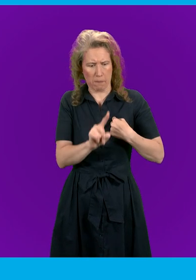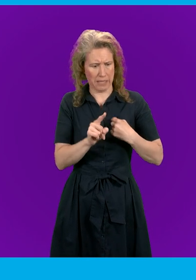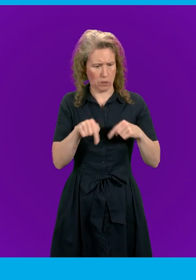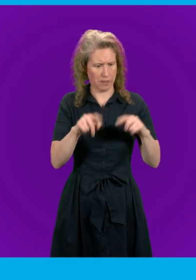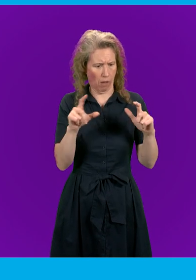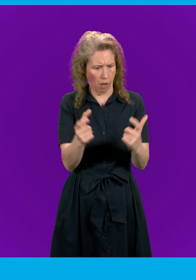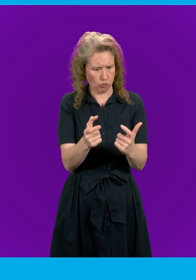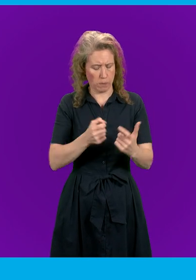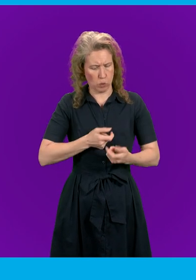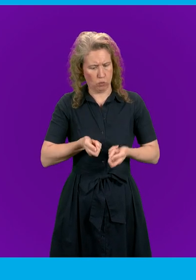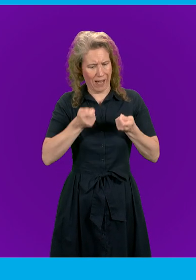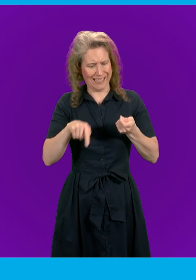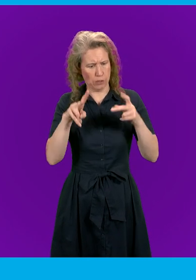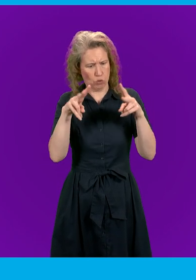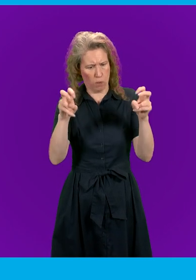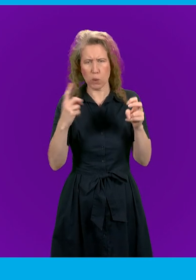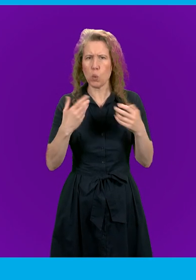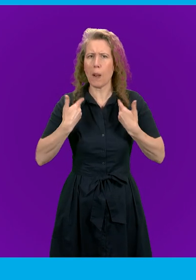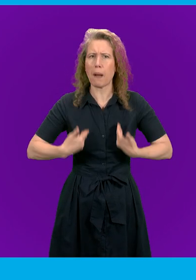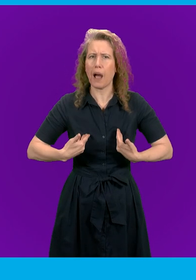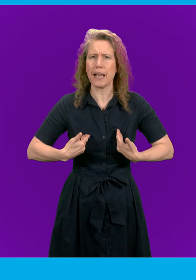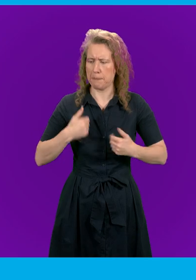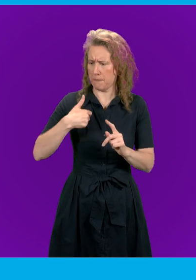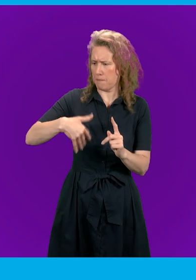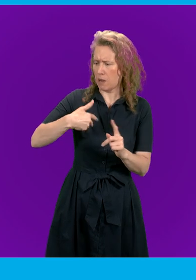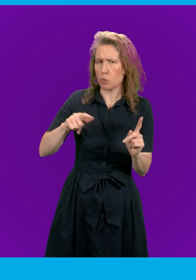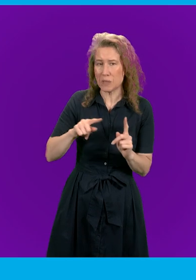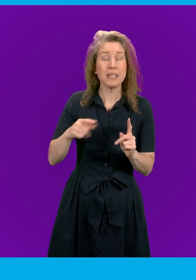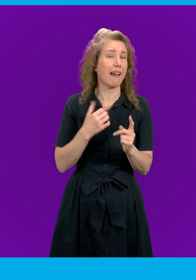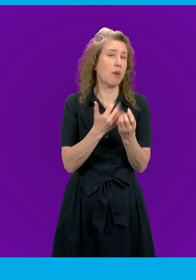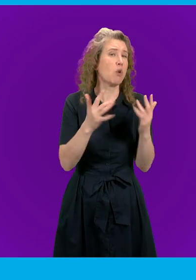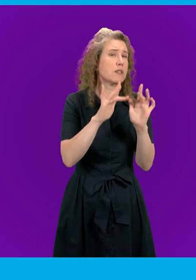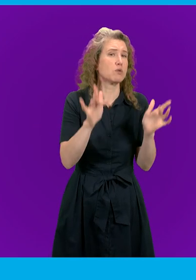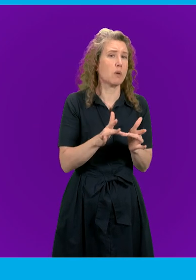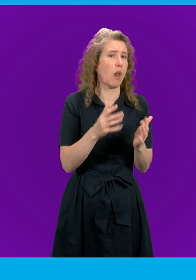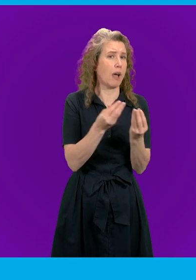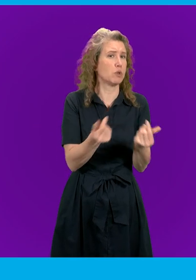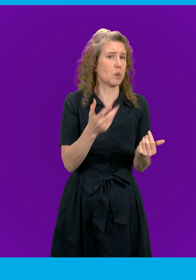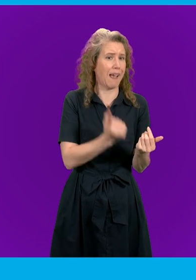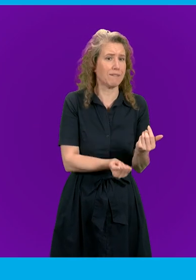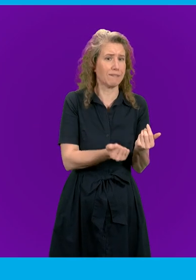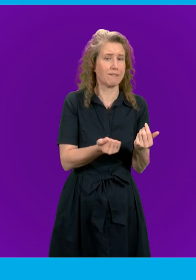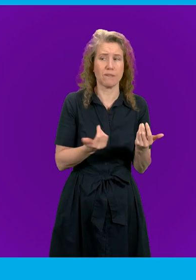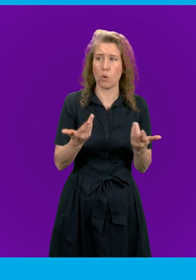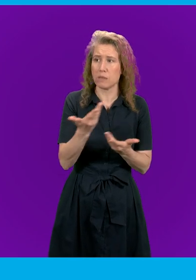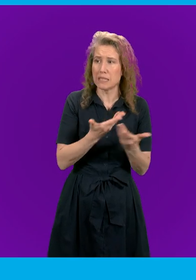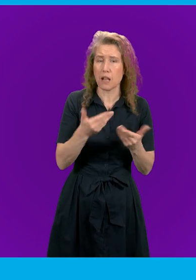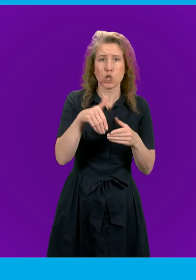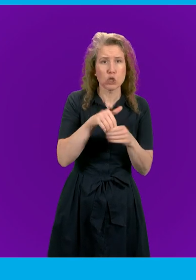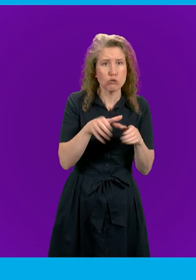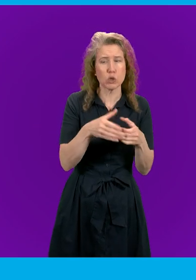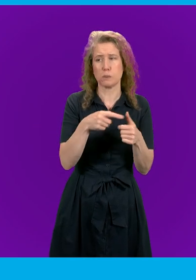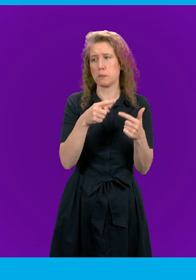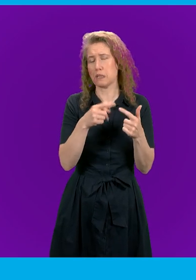topic. And I mean, I think the resources are there online for lots of participation and discussion groups. And so it's maybe also about young